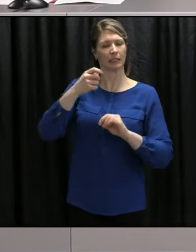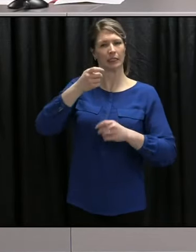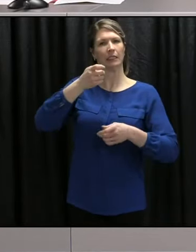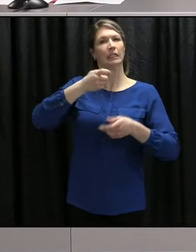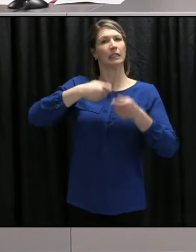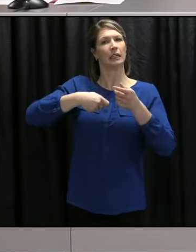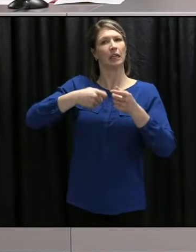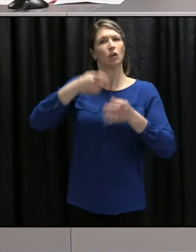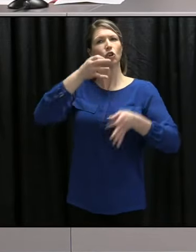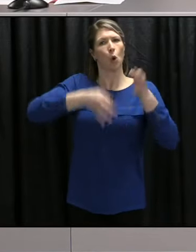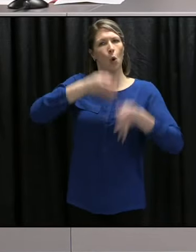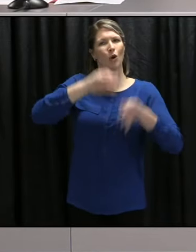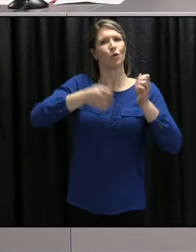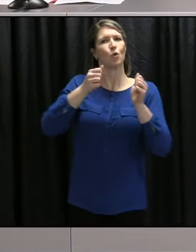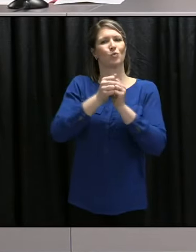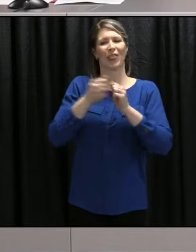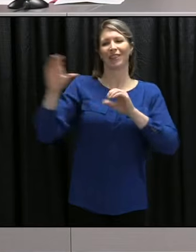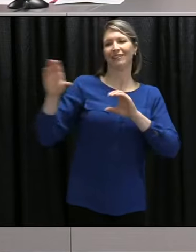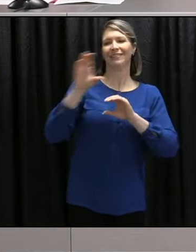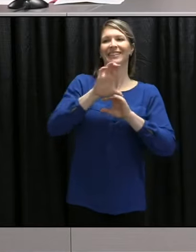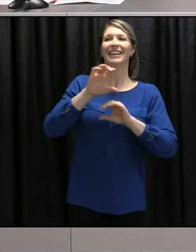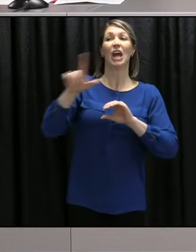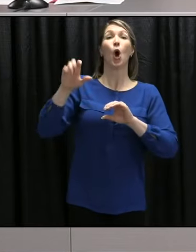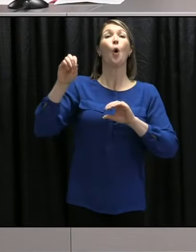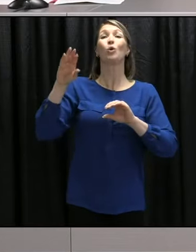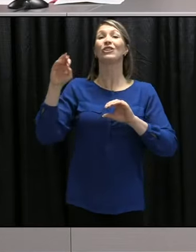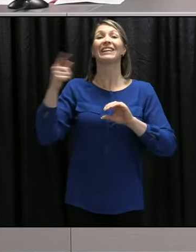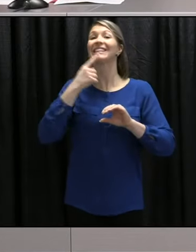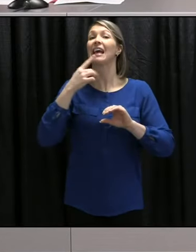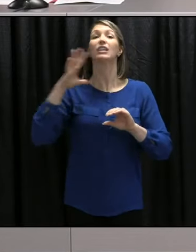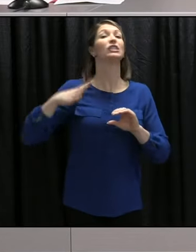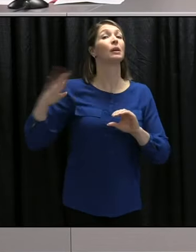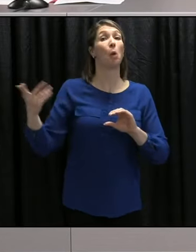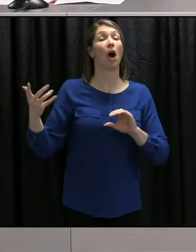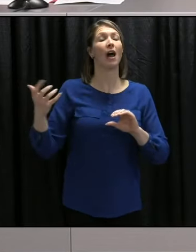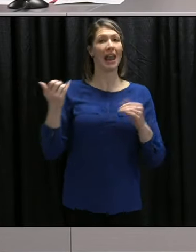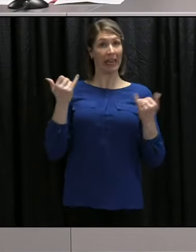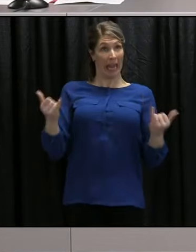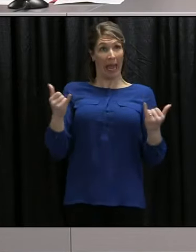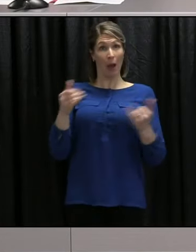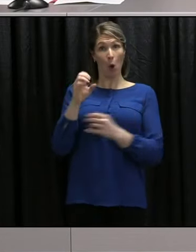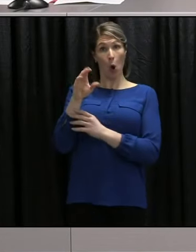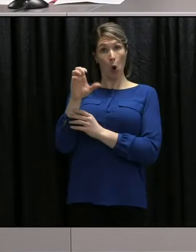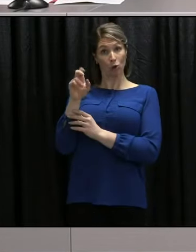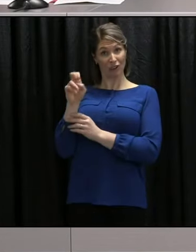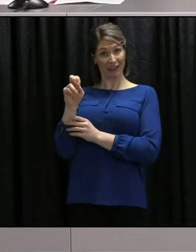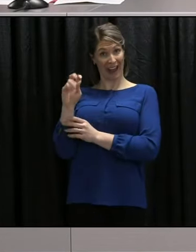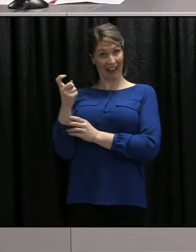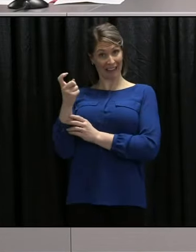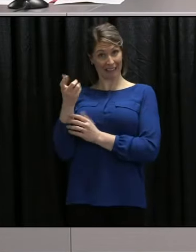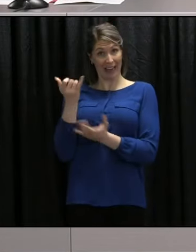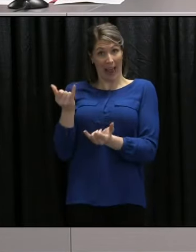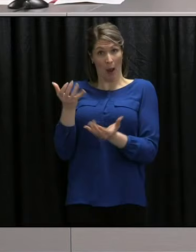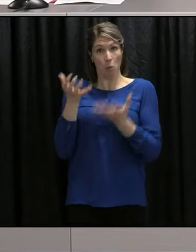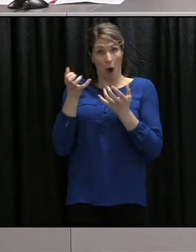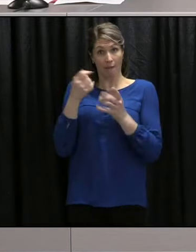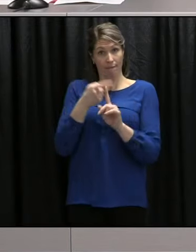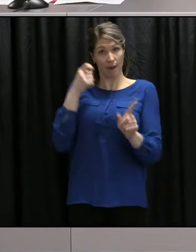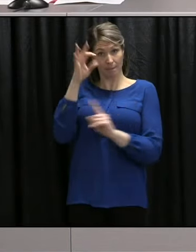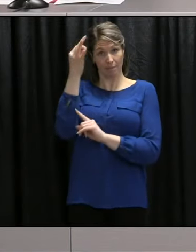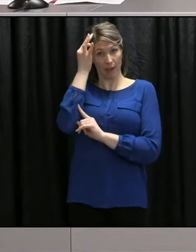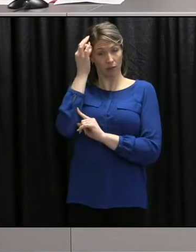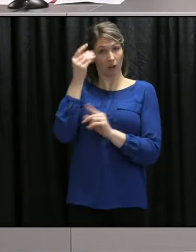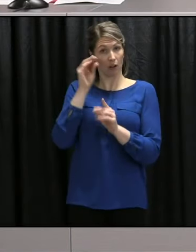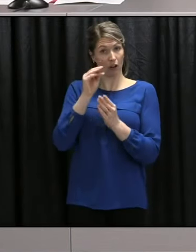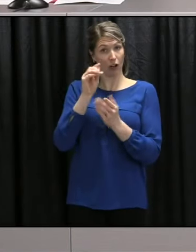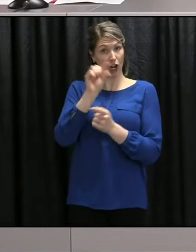subsidies, given their main competitor is Marine Atlantic. Does the timing of this situation with OceanX, is it something you're